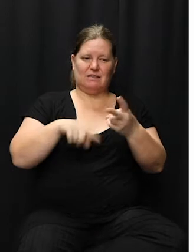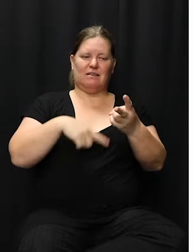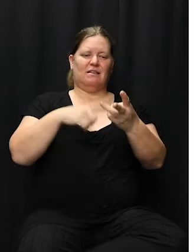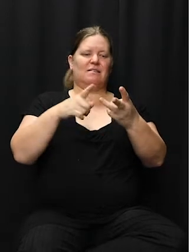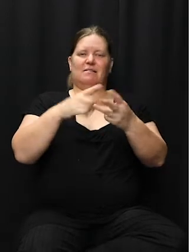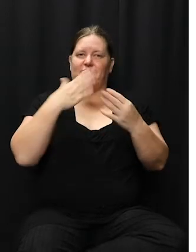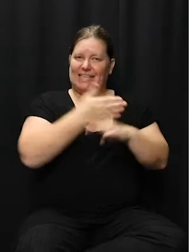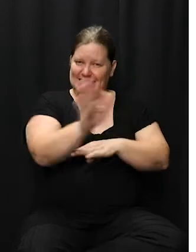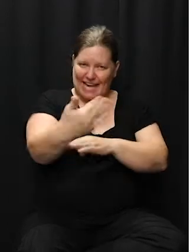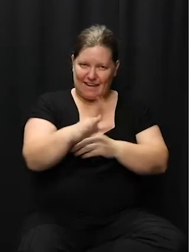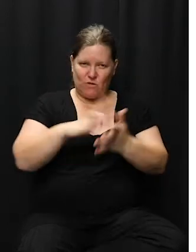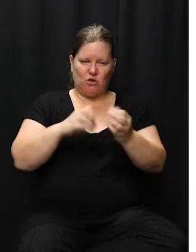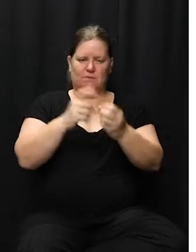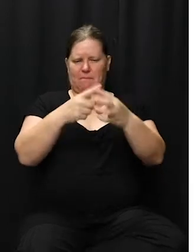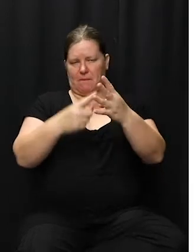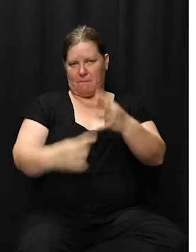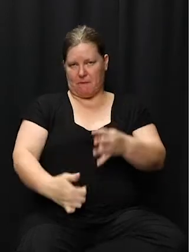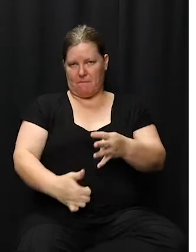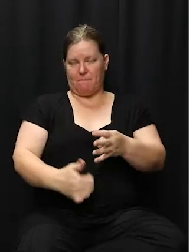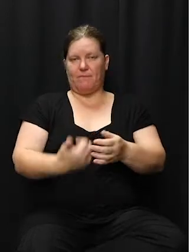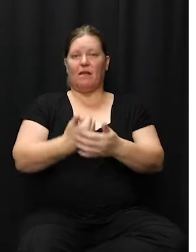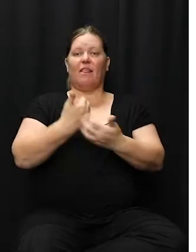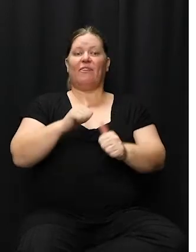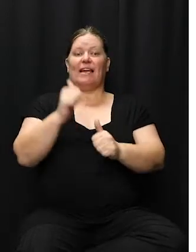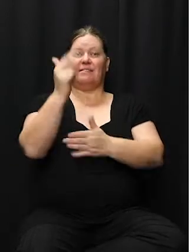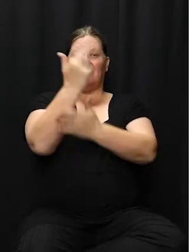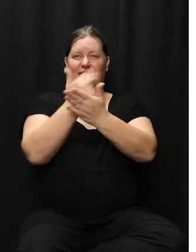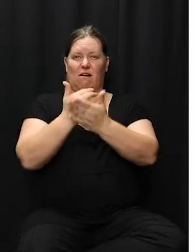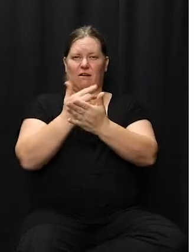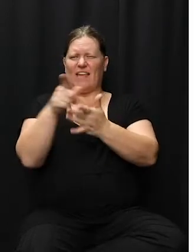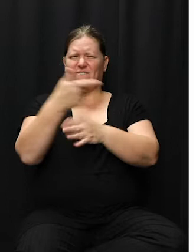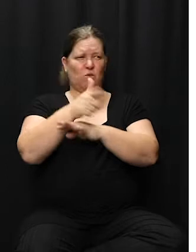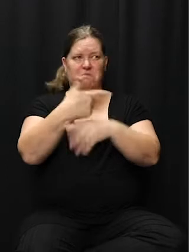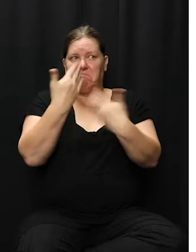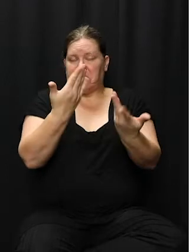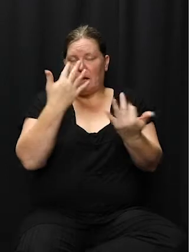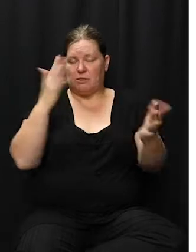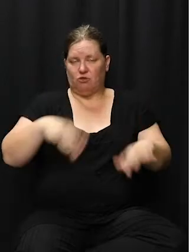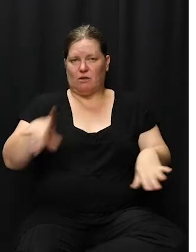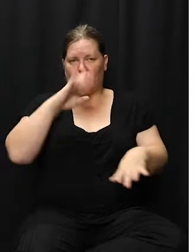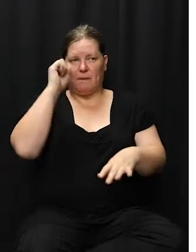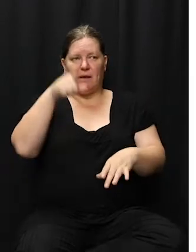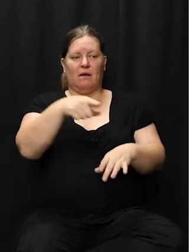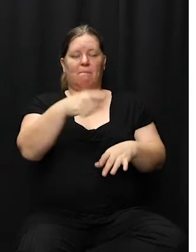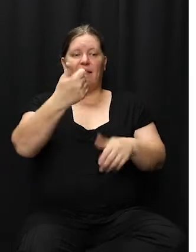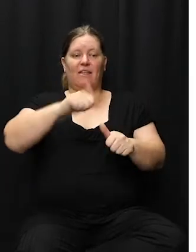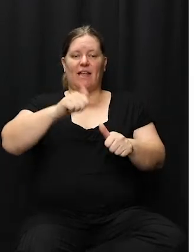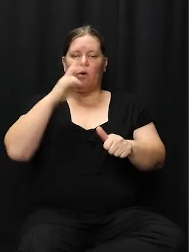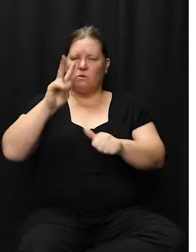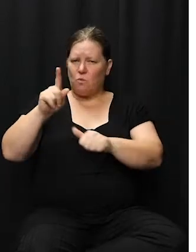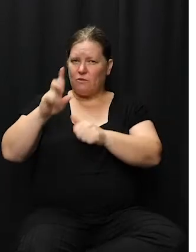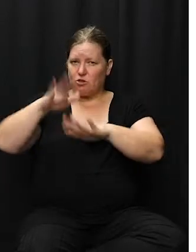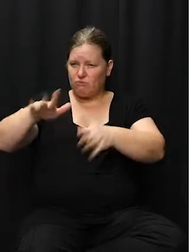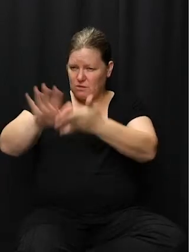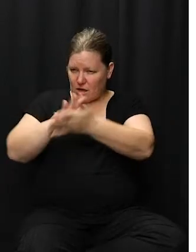the video, and in retelling the story, they know they're going to cover depicting signs, indicating